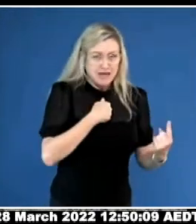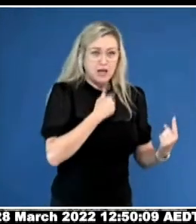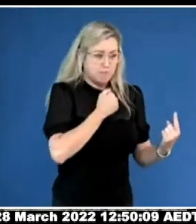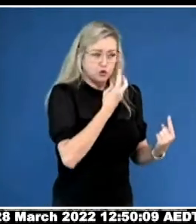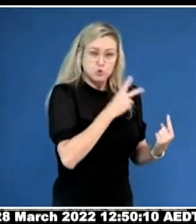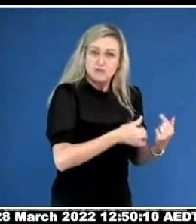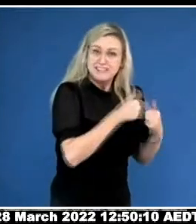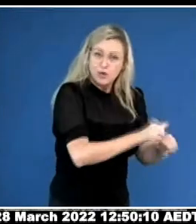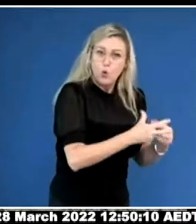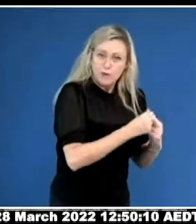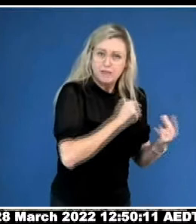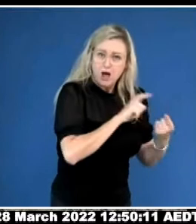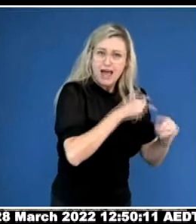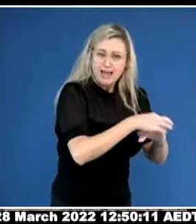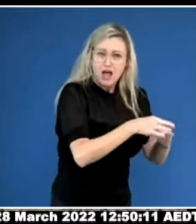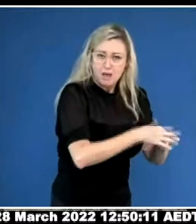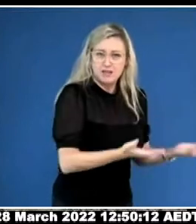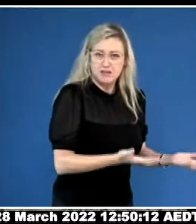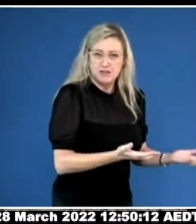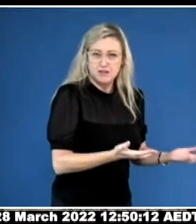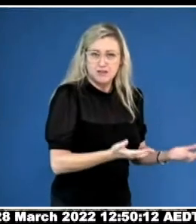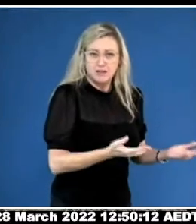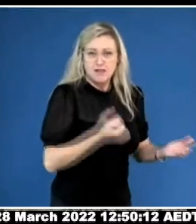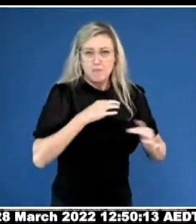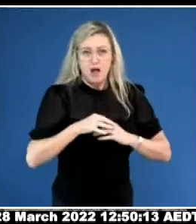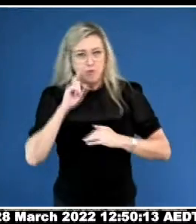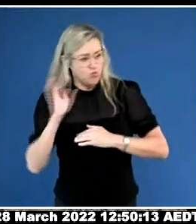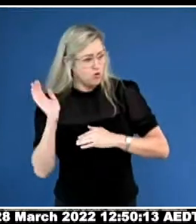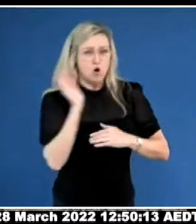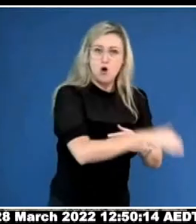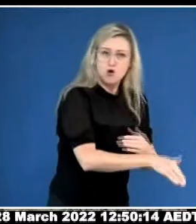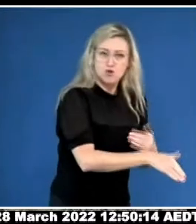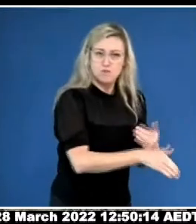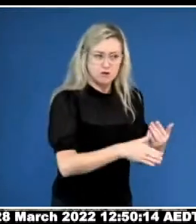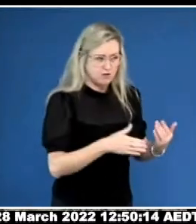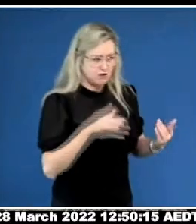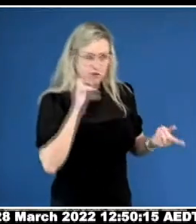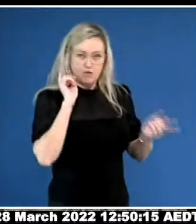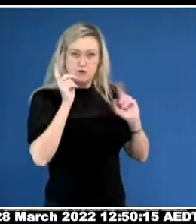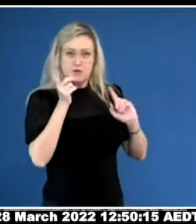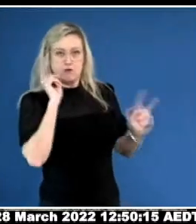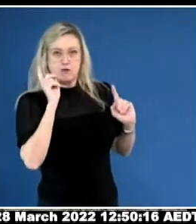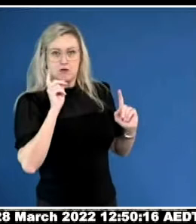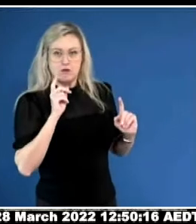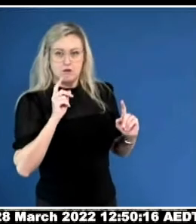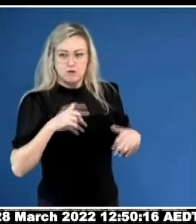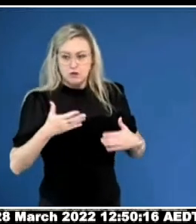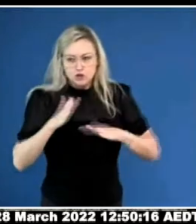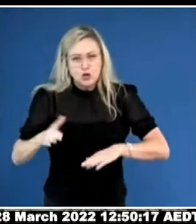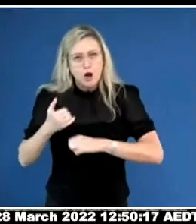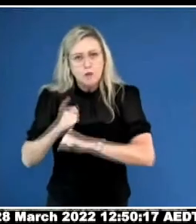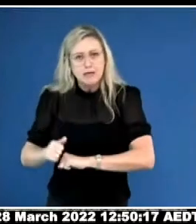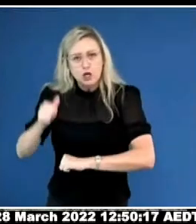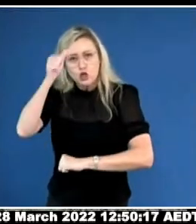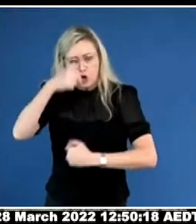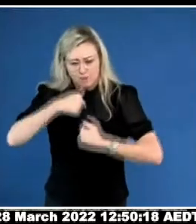for him to return home later that night. You know, that no point did anybody identify the risk we were in. At no point did anybody